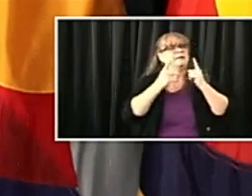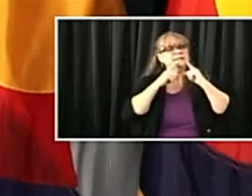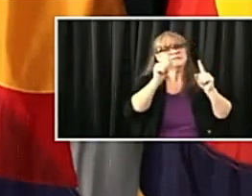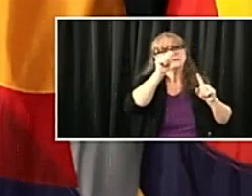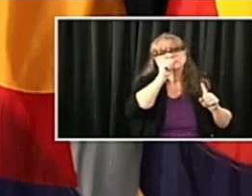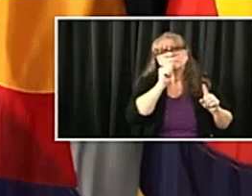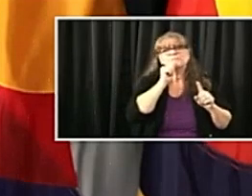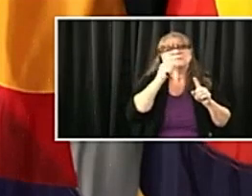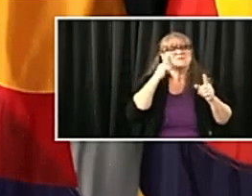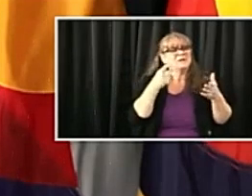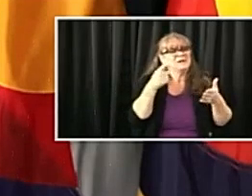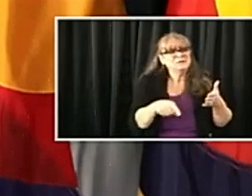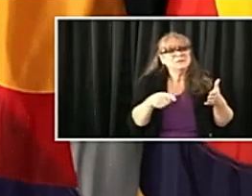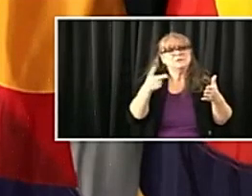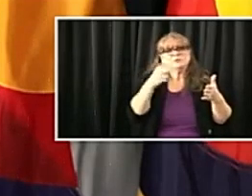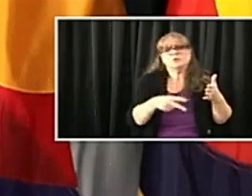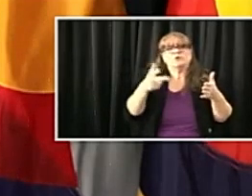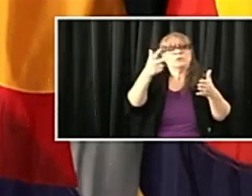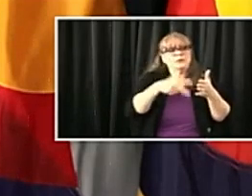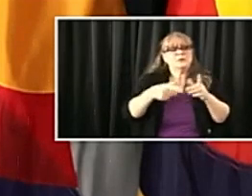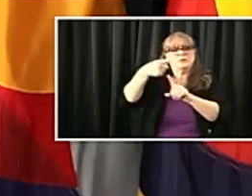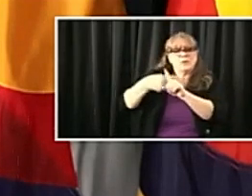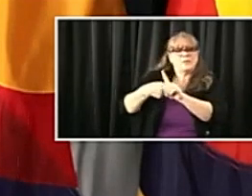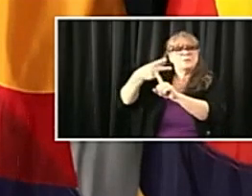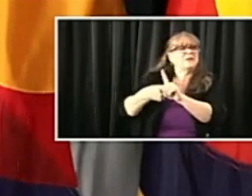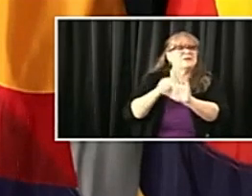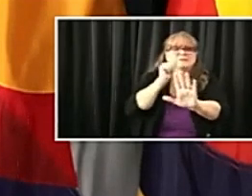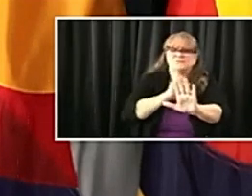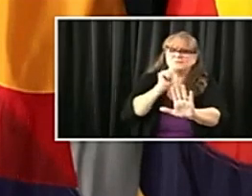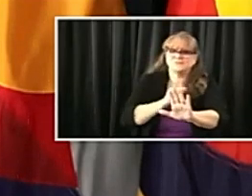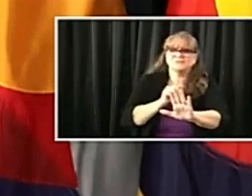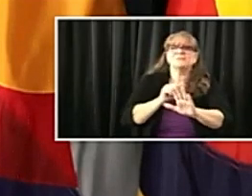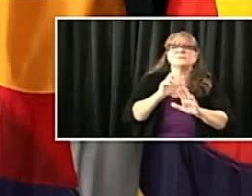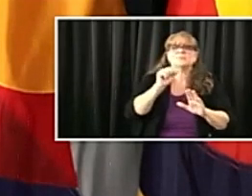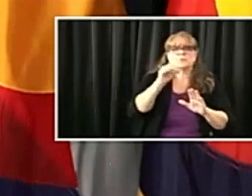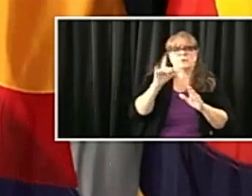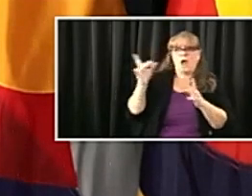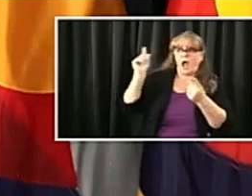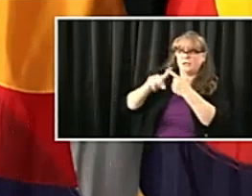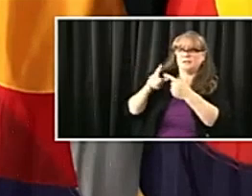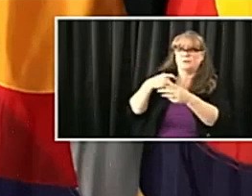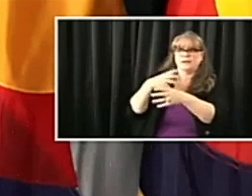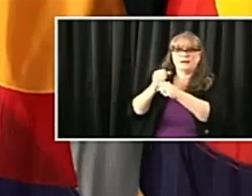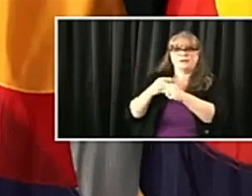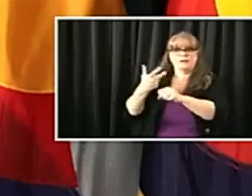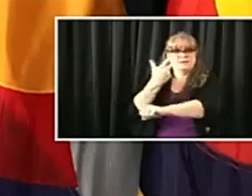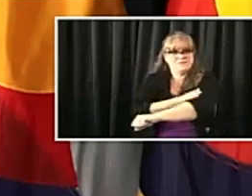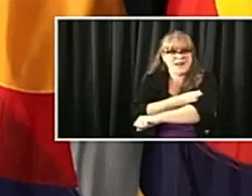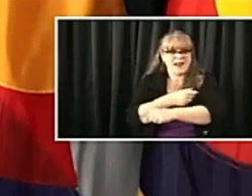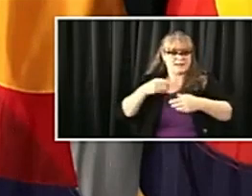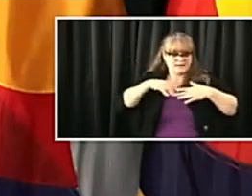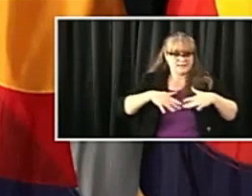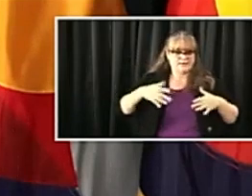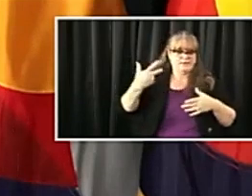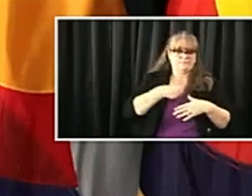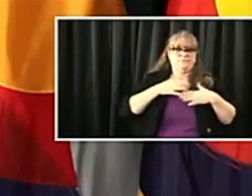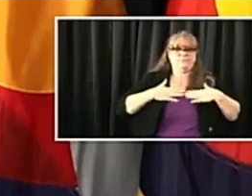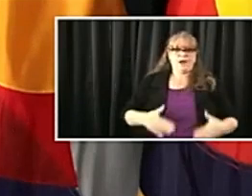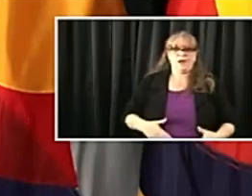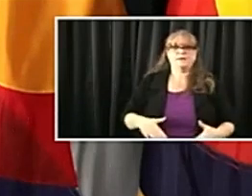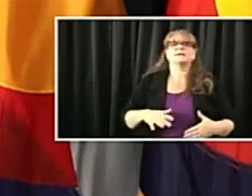vaccination rapidly kicks in to save lives and end the pandemic. Our two goals with vaccination: